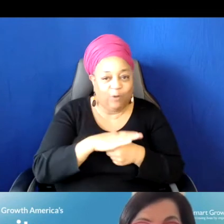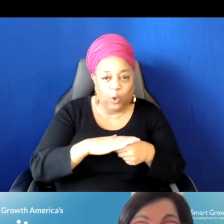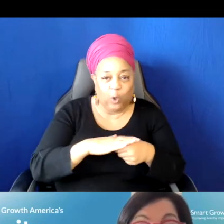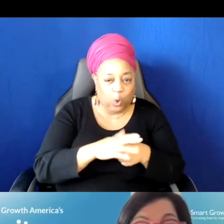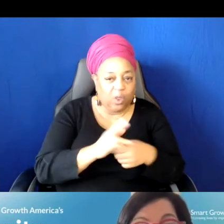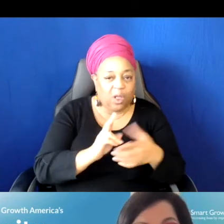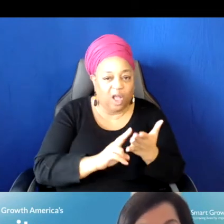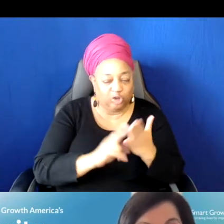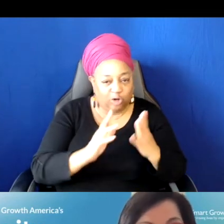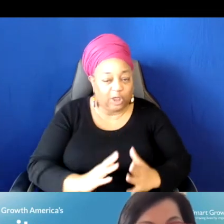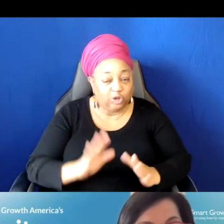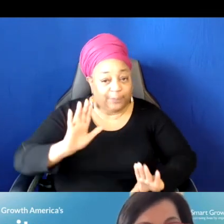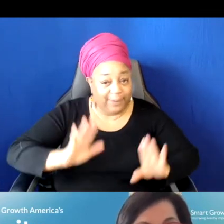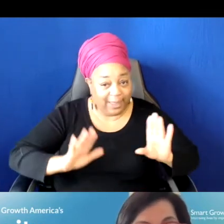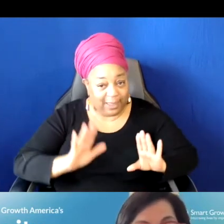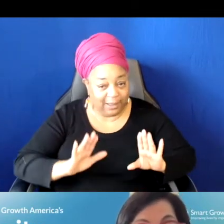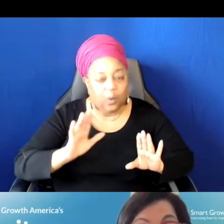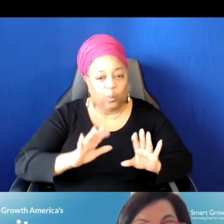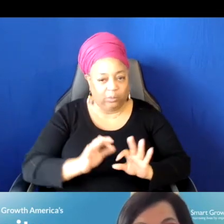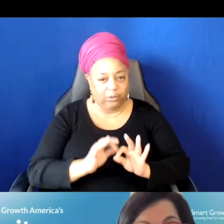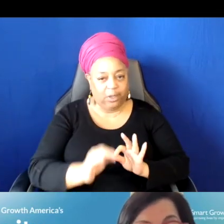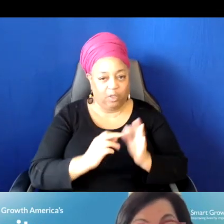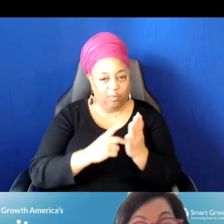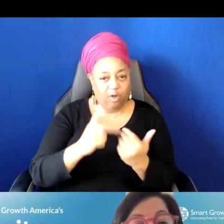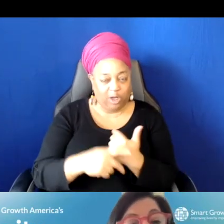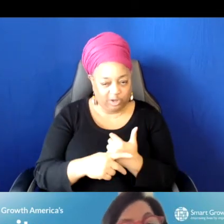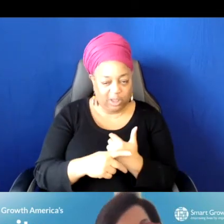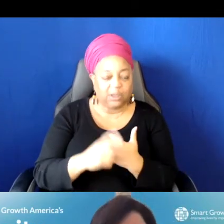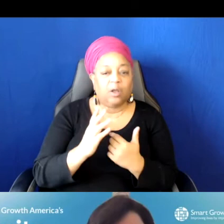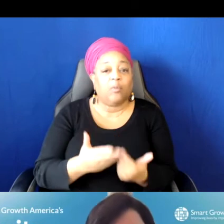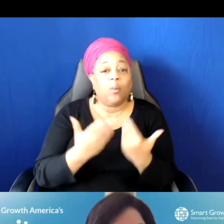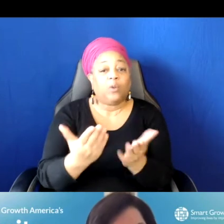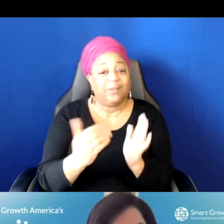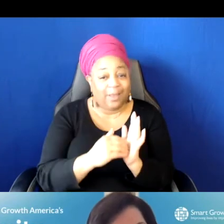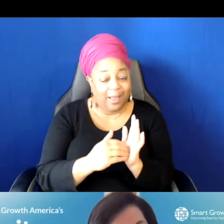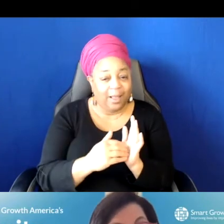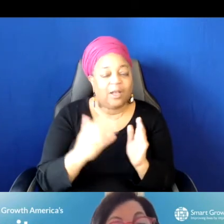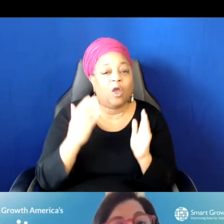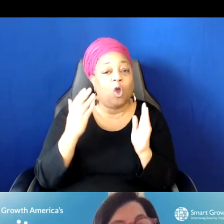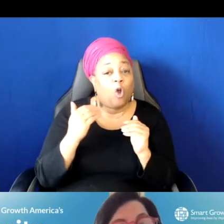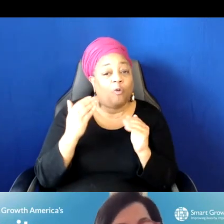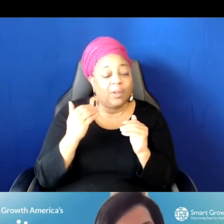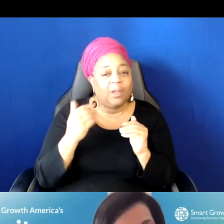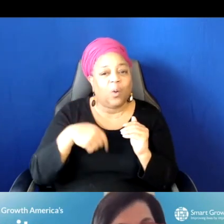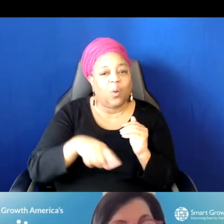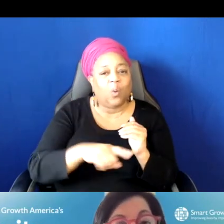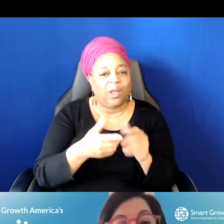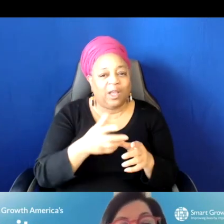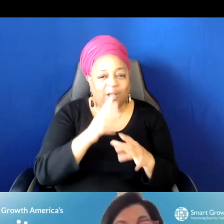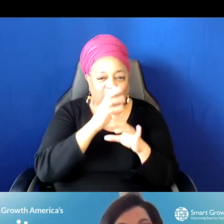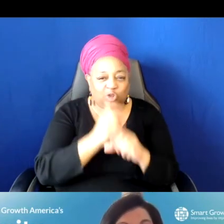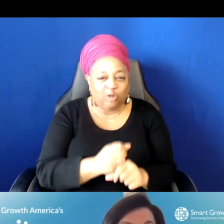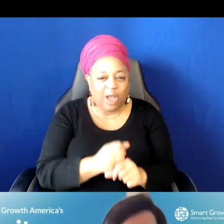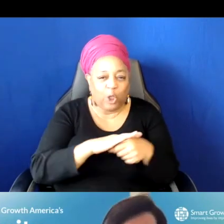that. So we had to delay the project just a little bit to repropose it and hope that we did get local vendors. And this is where